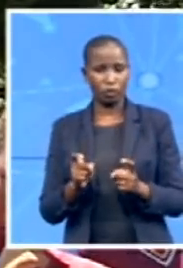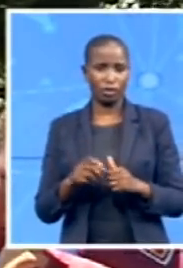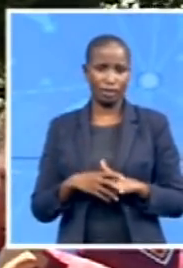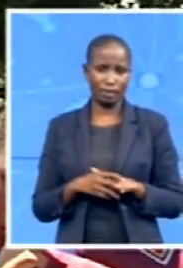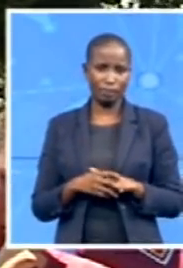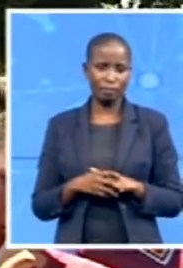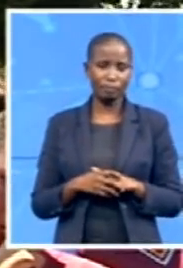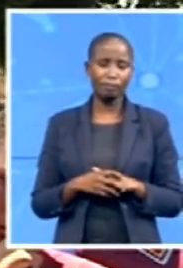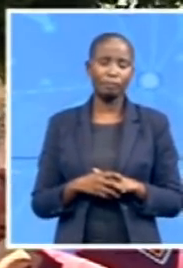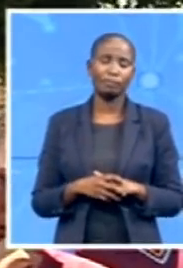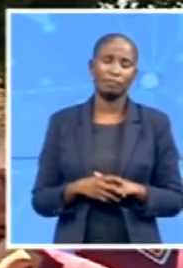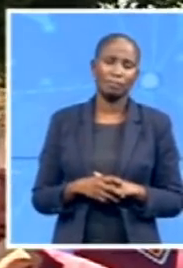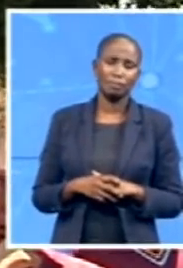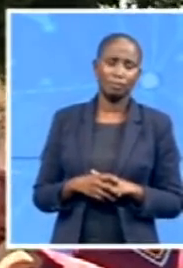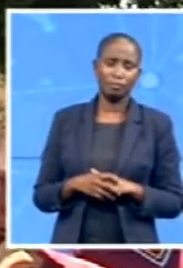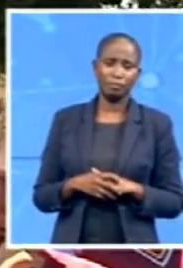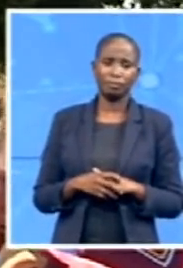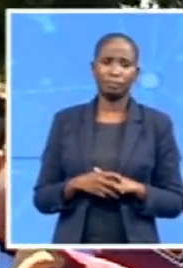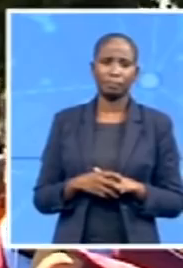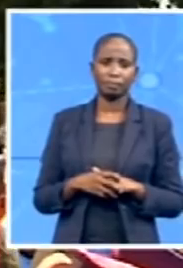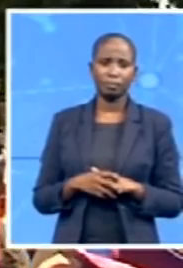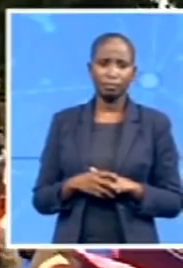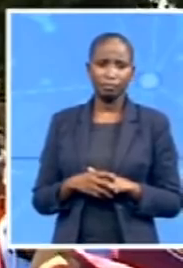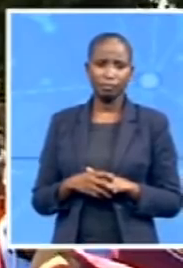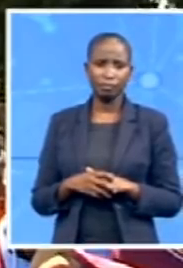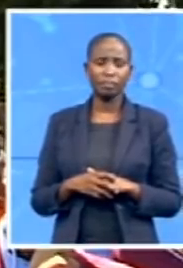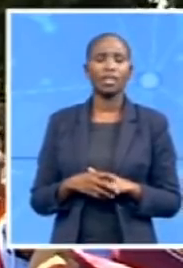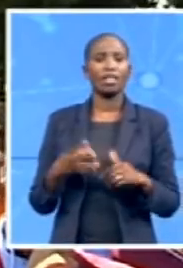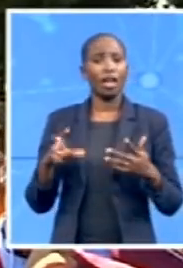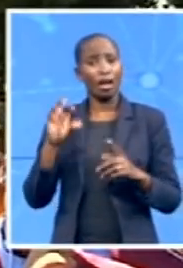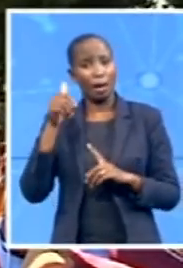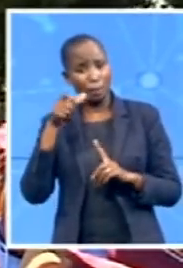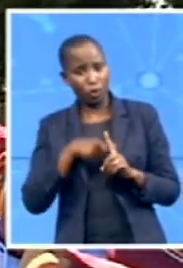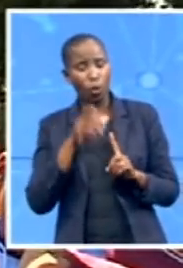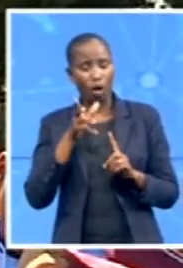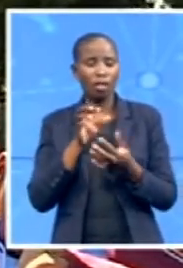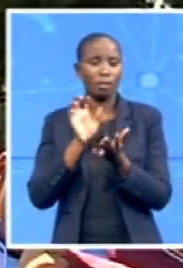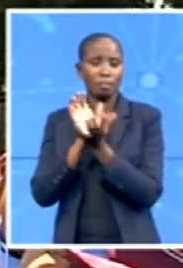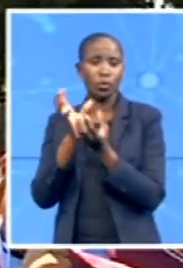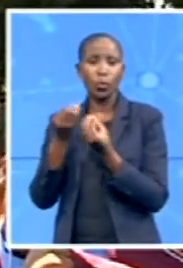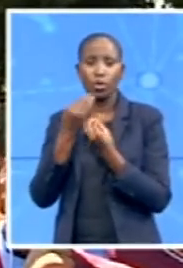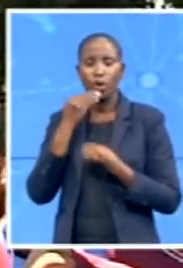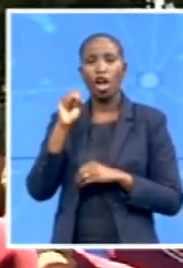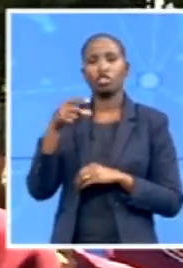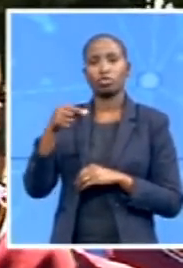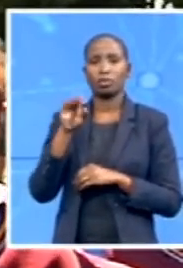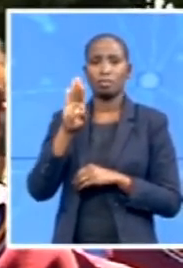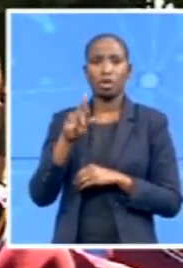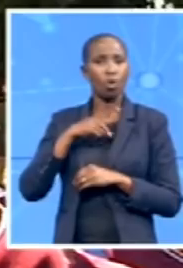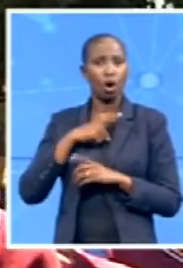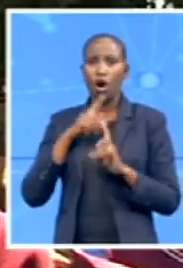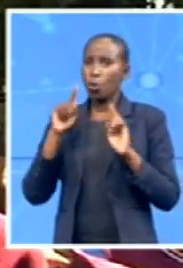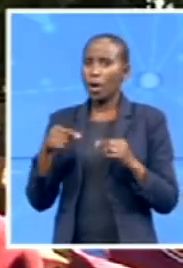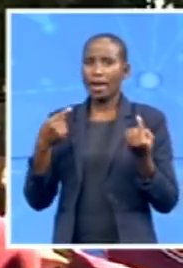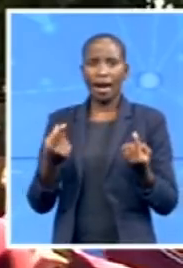person, I'll speak to the SGB and the school management, that we can't have somebody here while learners don't feel safe with